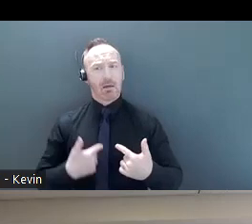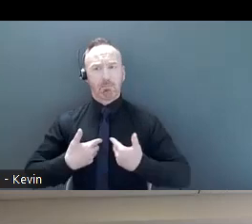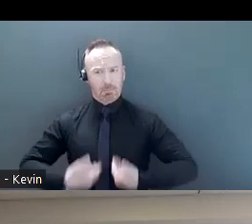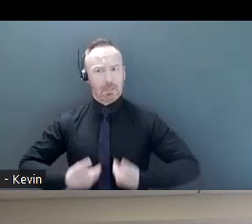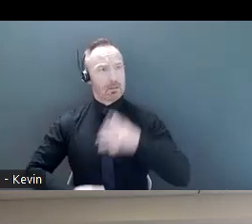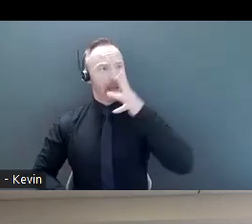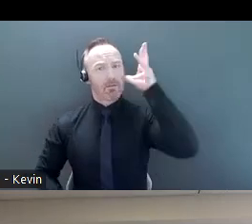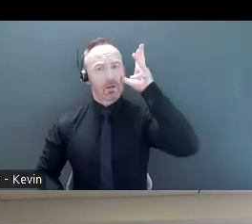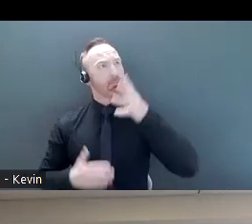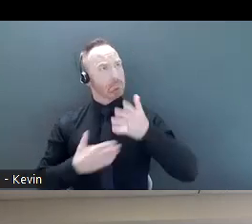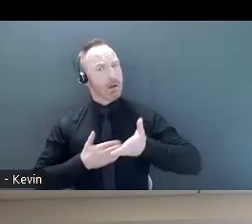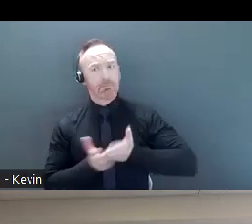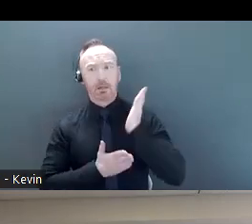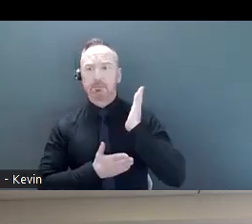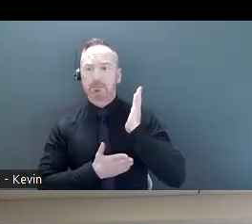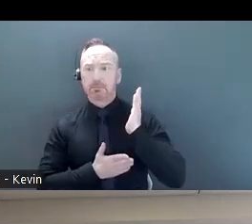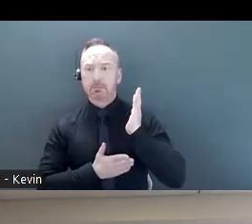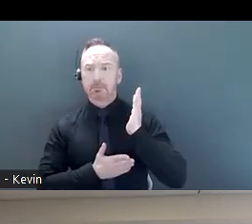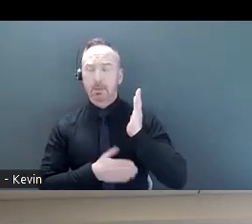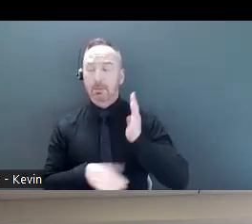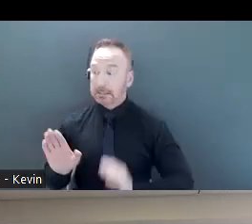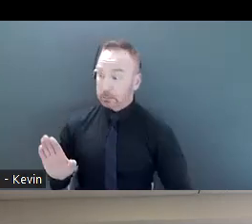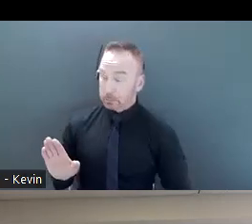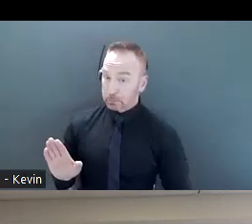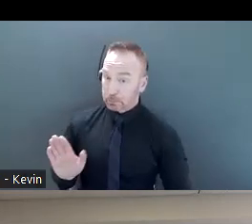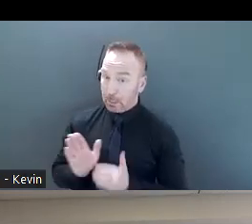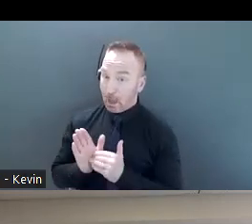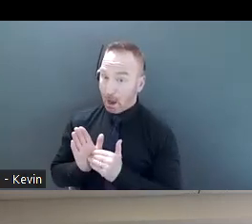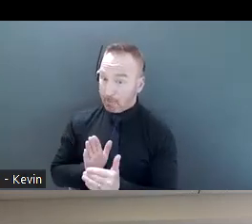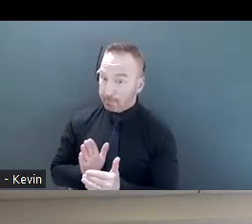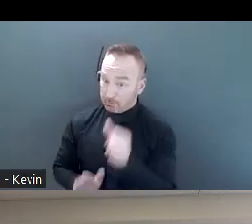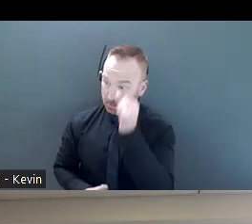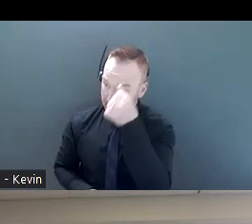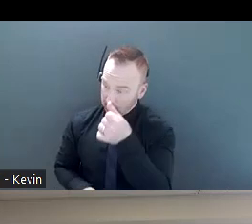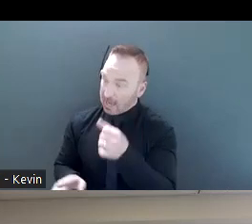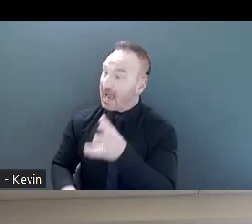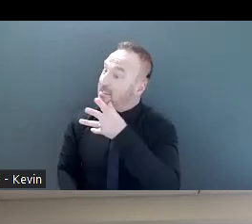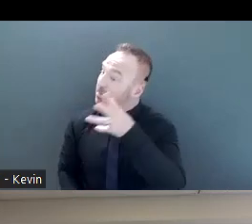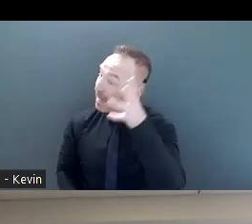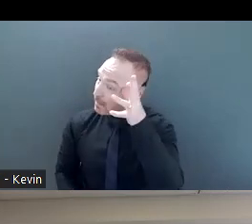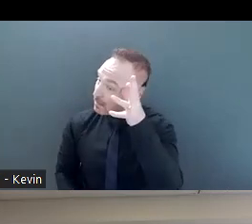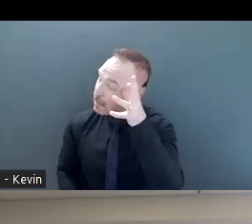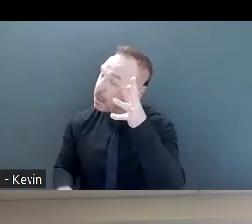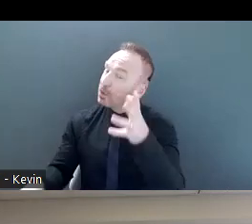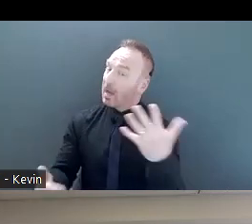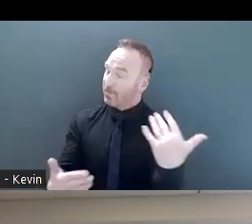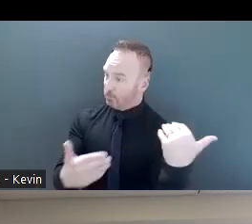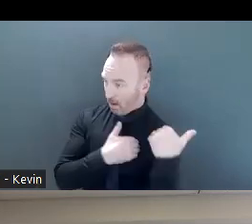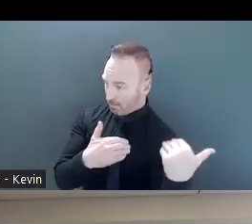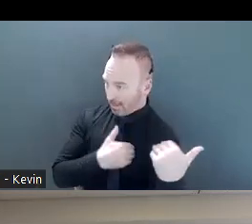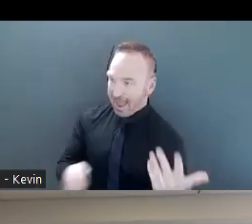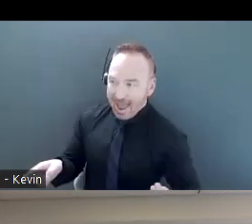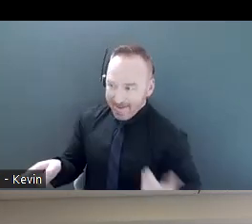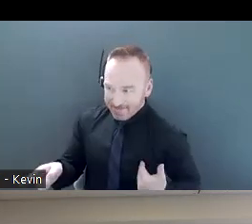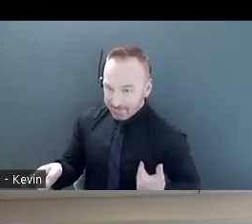frequently remind them that as a parent, you have responsibilities. It's not a right. And it's typically in the